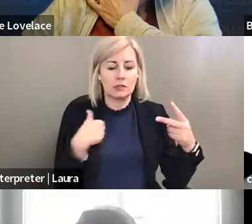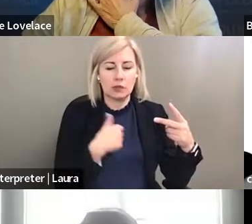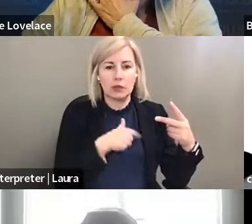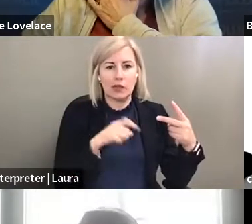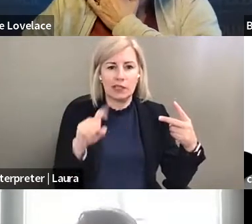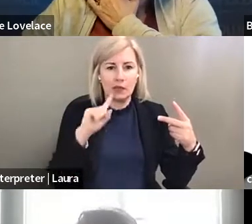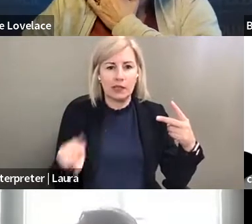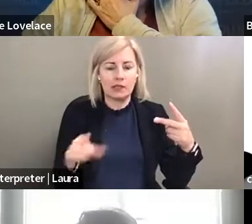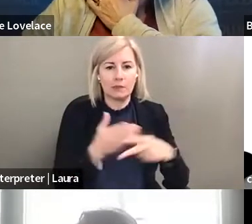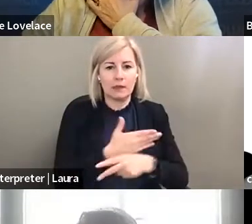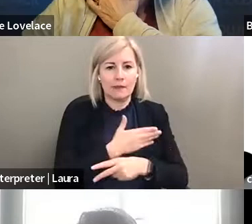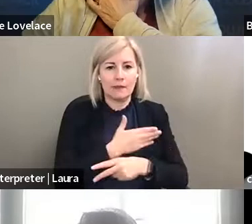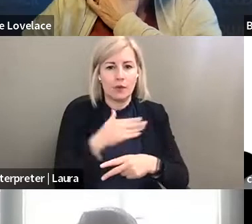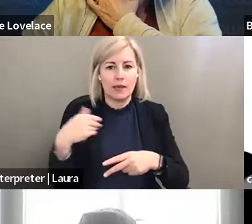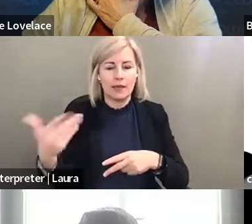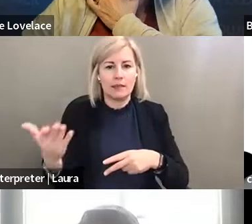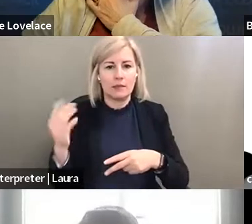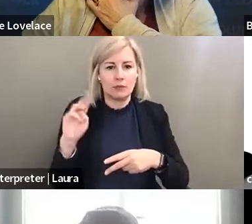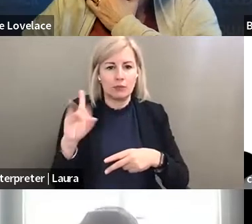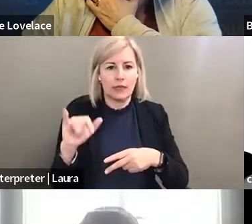to before we turn it over to Brady.